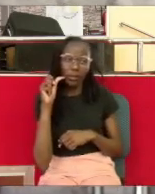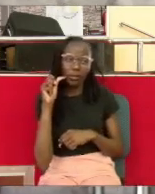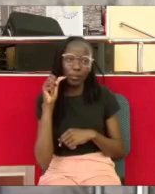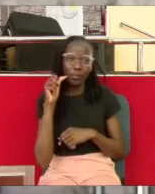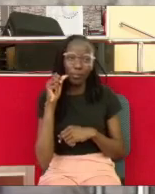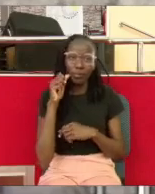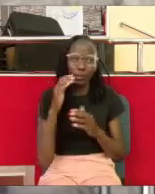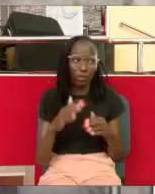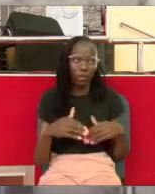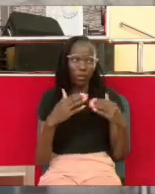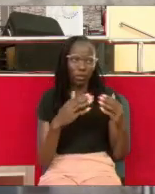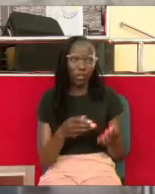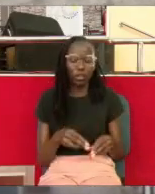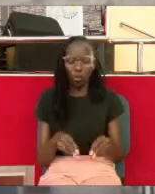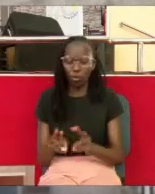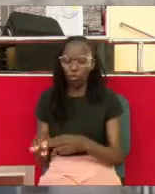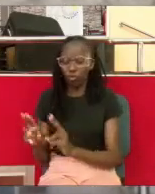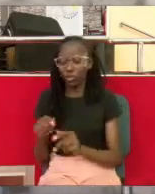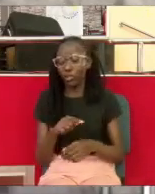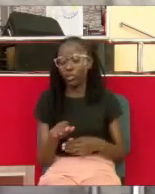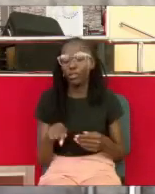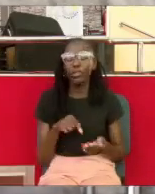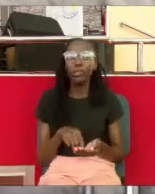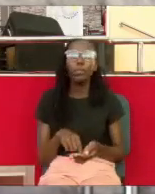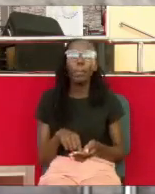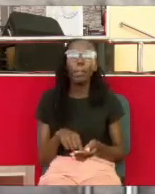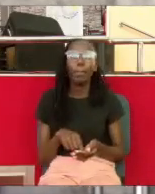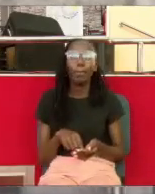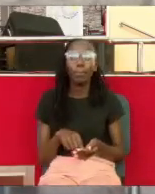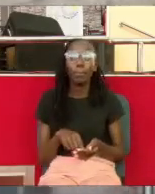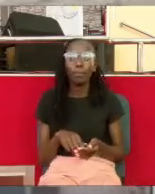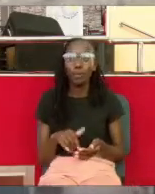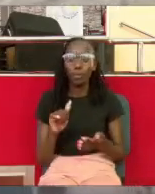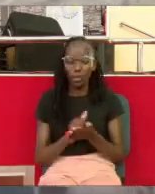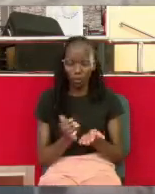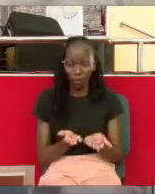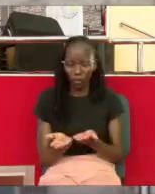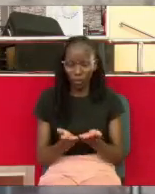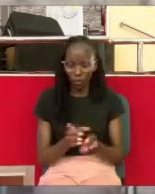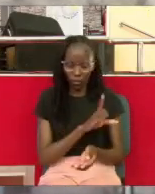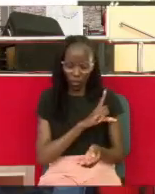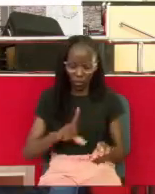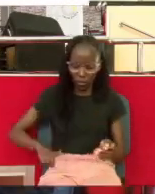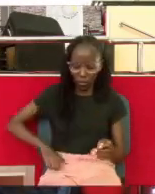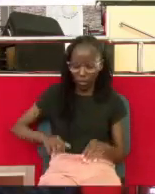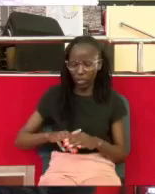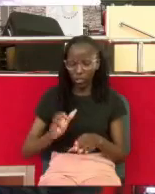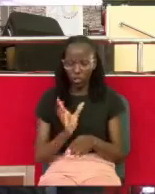for giving us this opportunity that we can serve the Lord in this sanctuary.